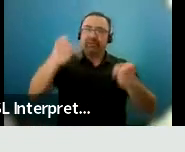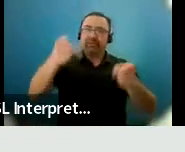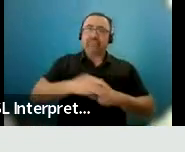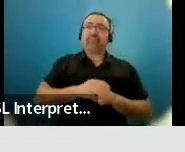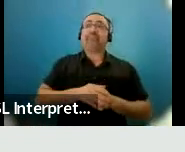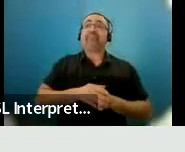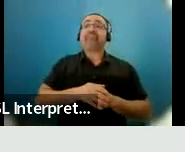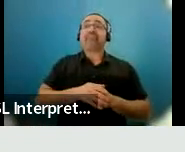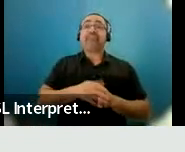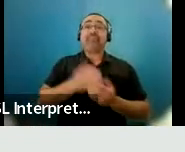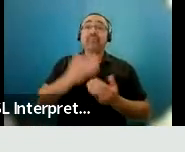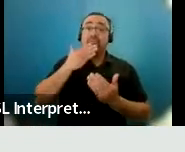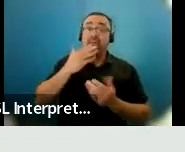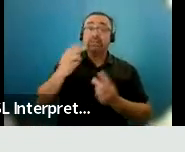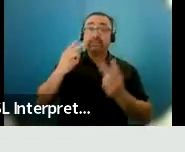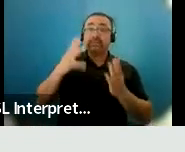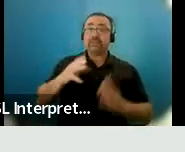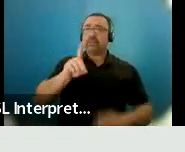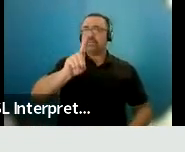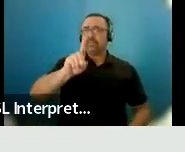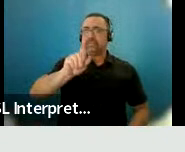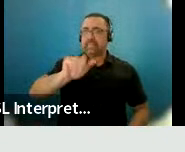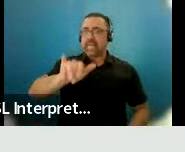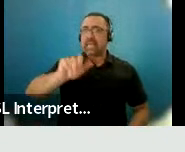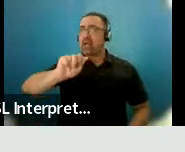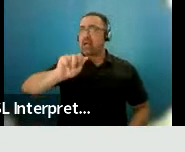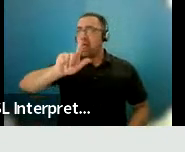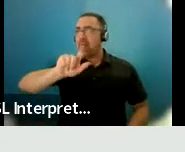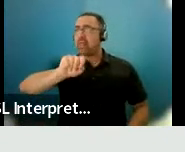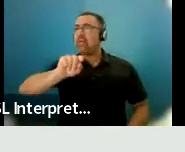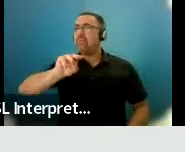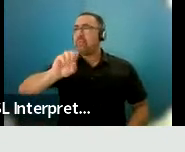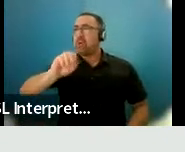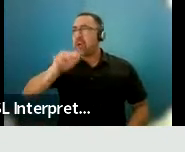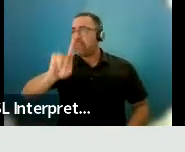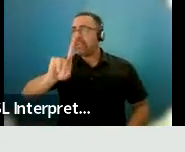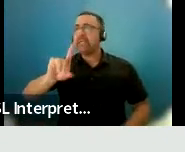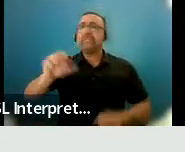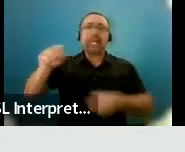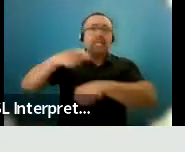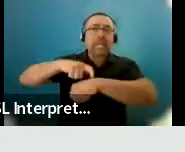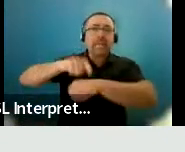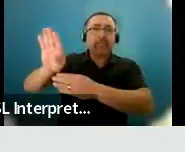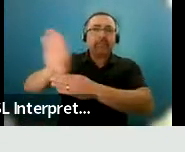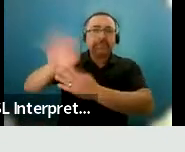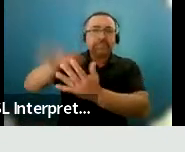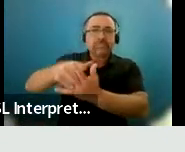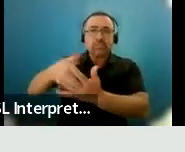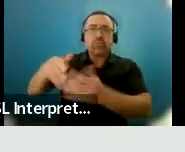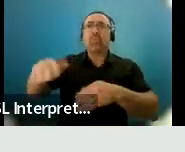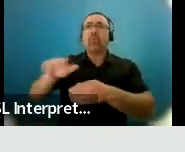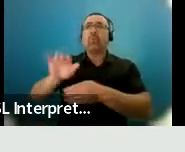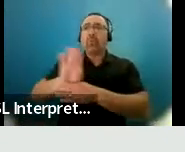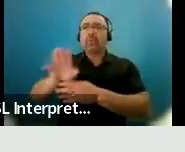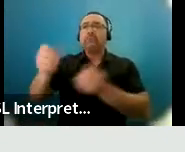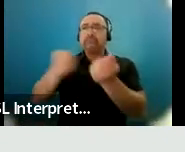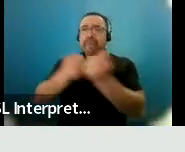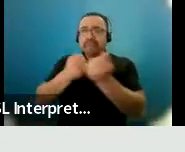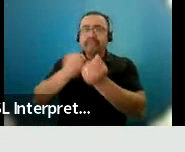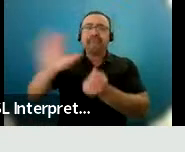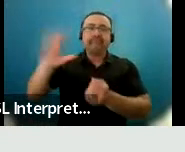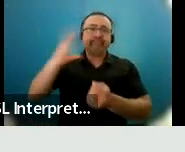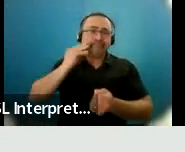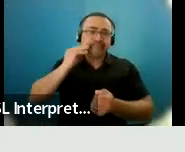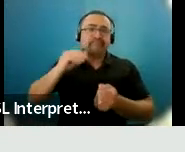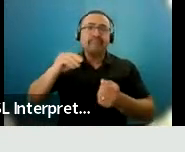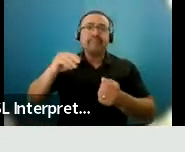event. Our guest Day Al-Mohamed for taking time out of her busy day to speak to us about her life as an advocate, her wisdom